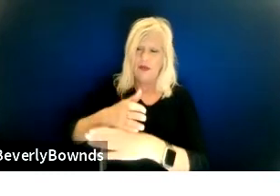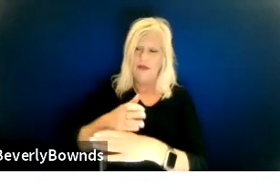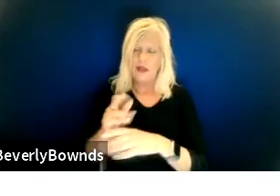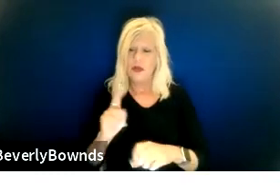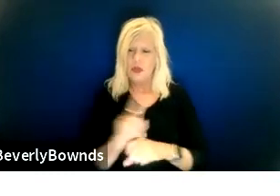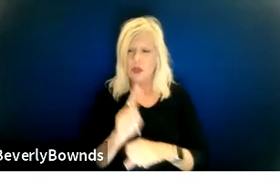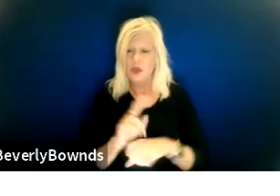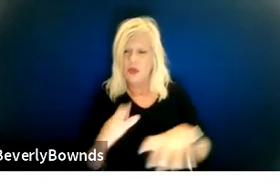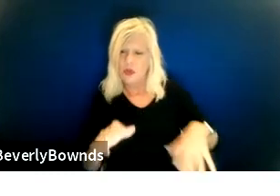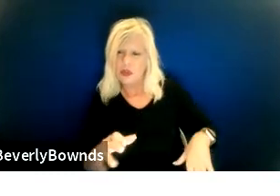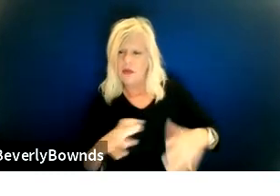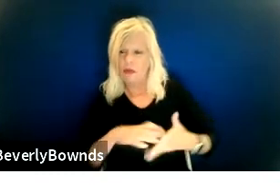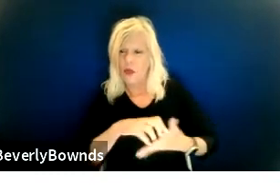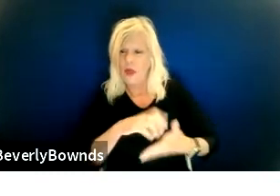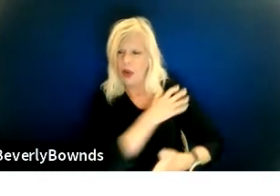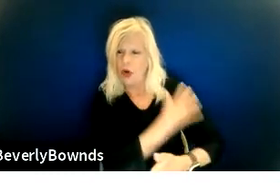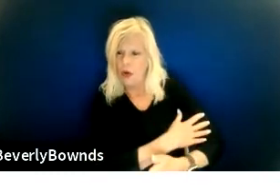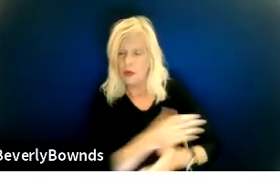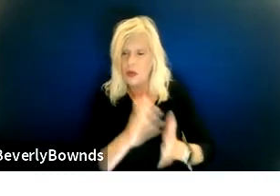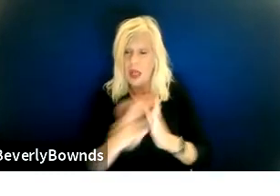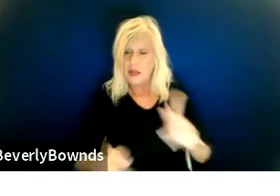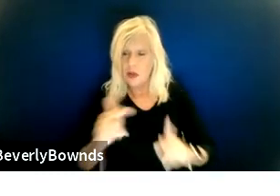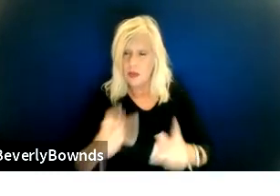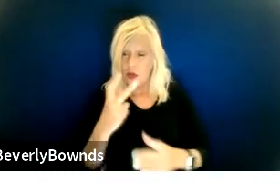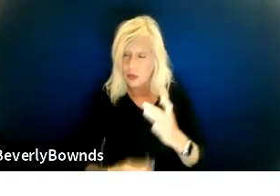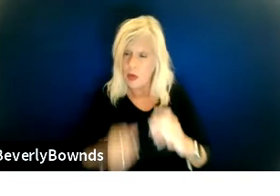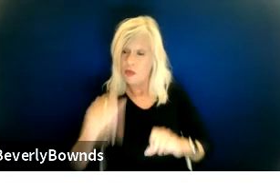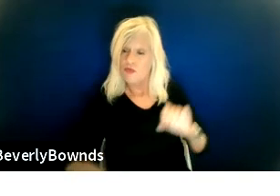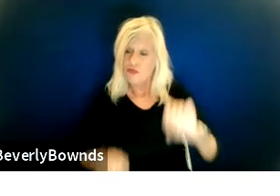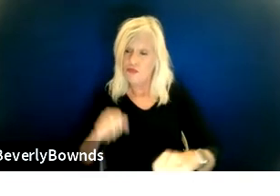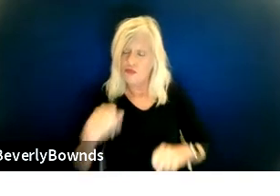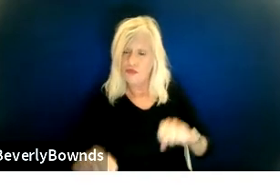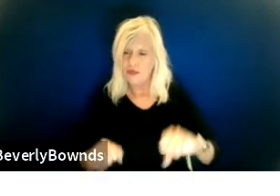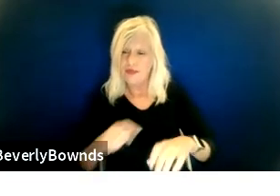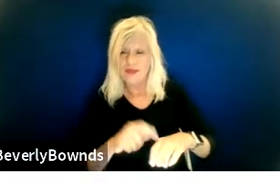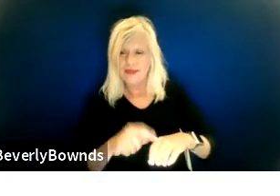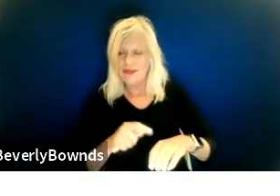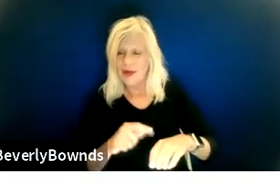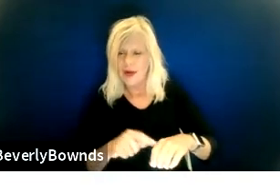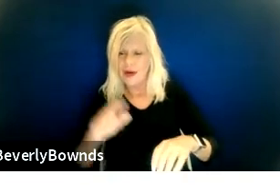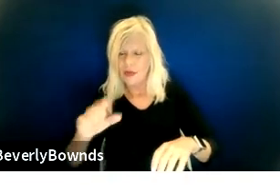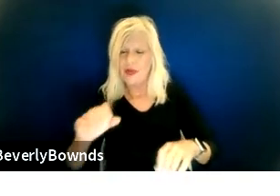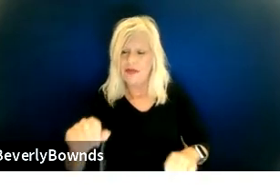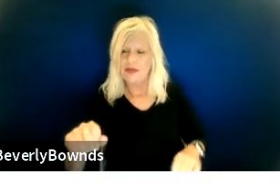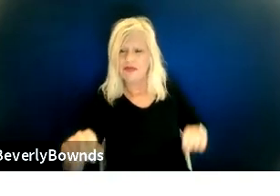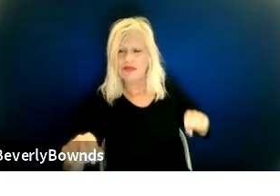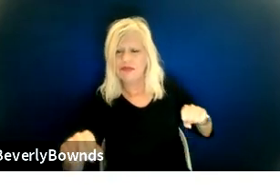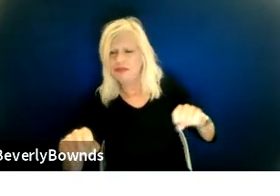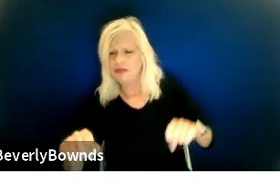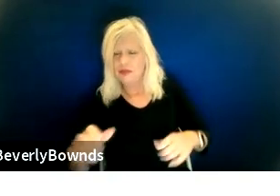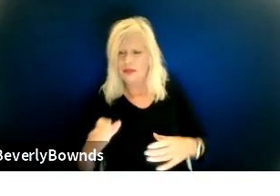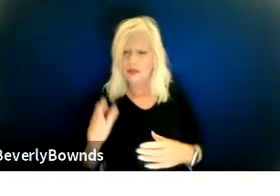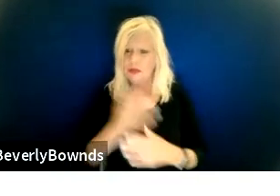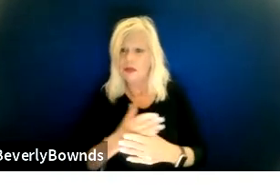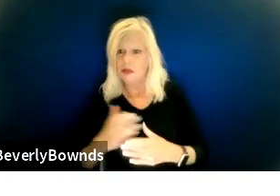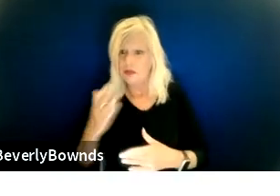paretic arm. So if you ask a person to pedal with both arms, the paretic arm will always suffer from the interference